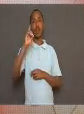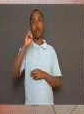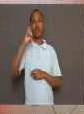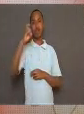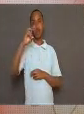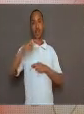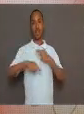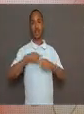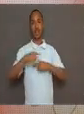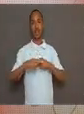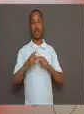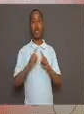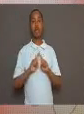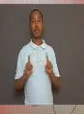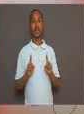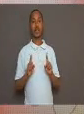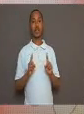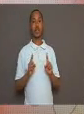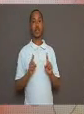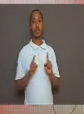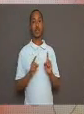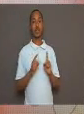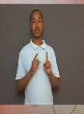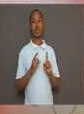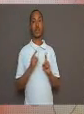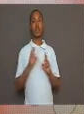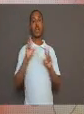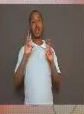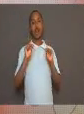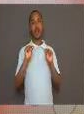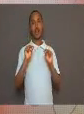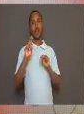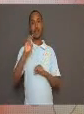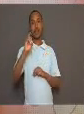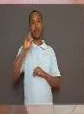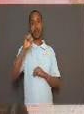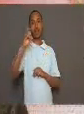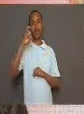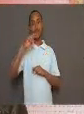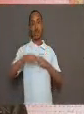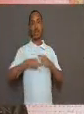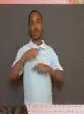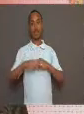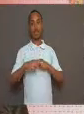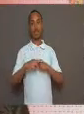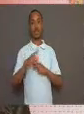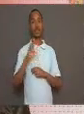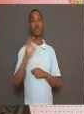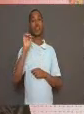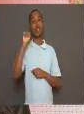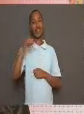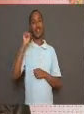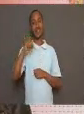reactions. But is there such a thing as a non-redox reaction? Yes,